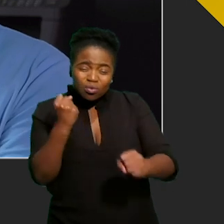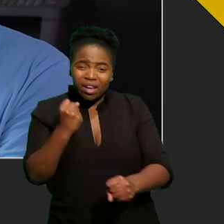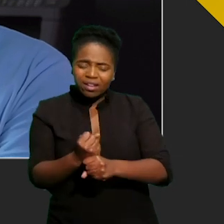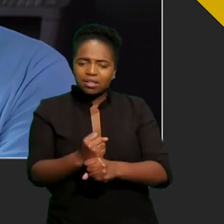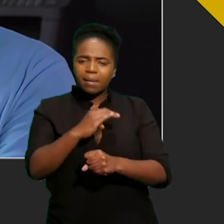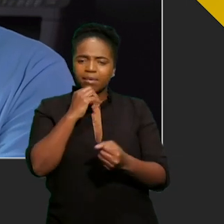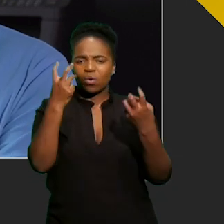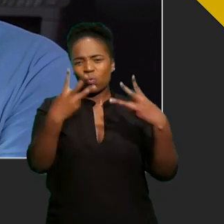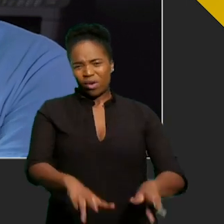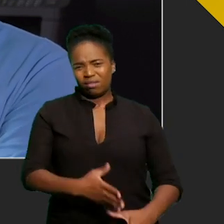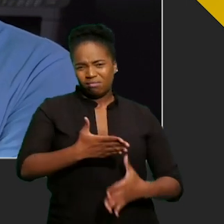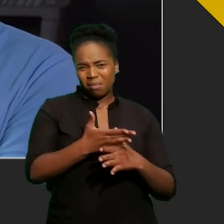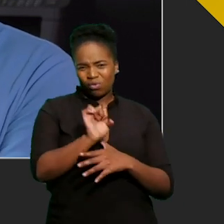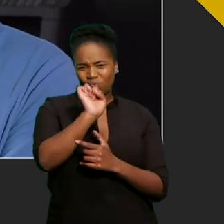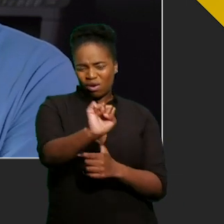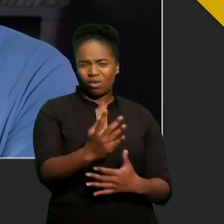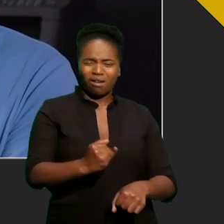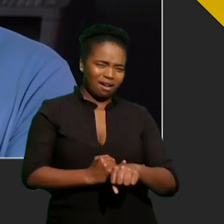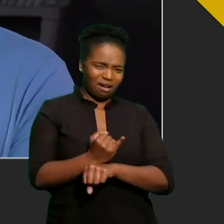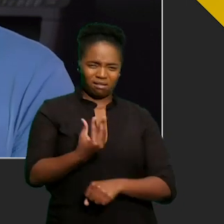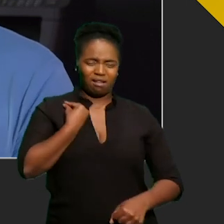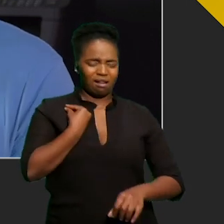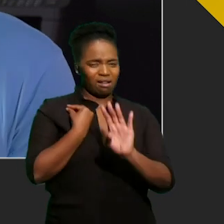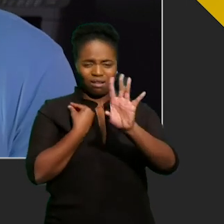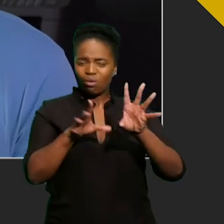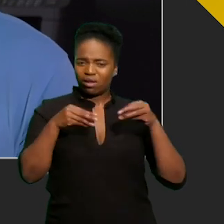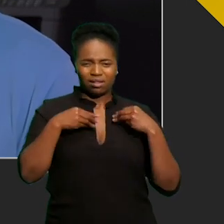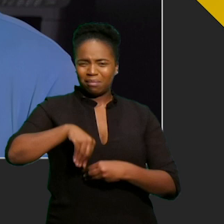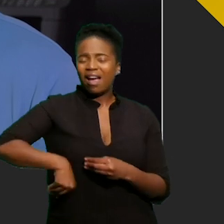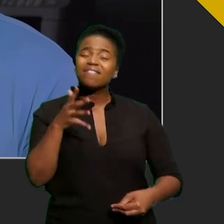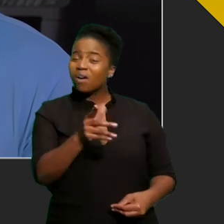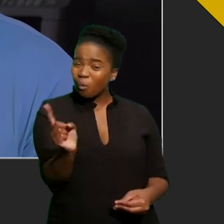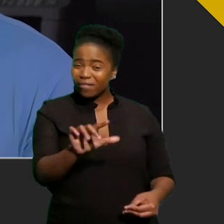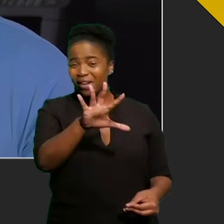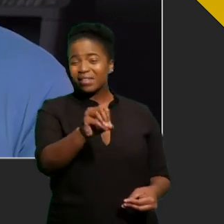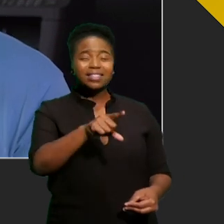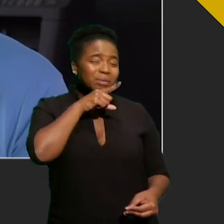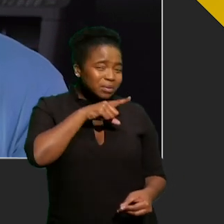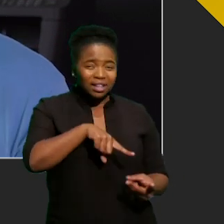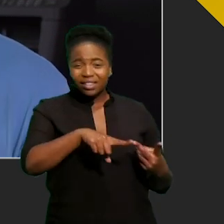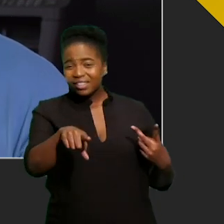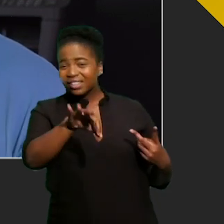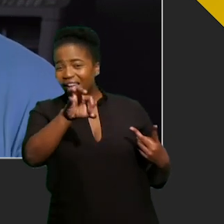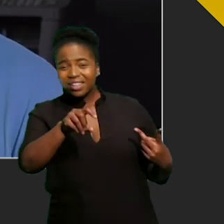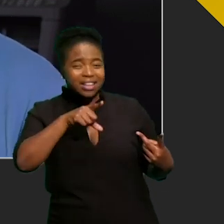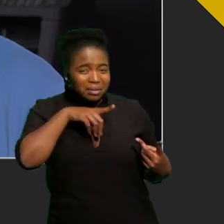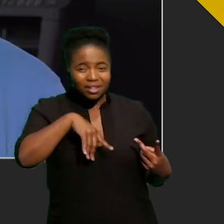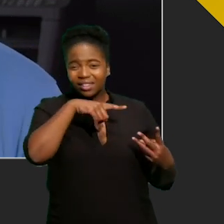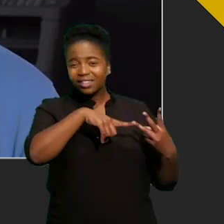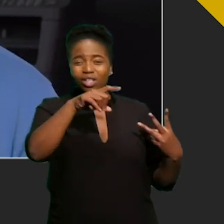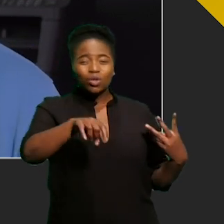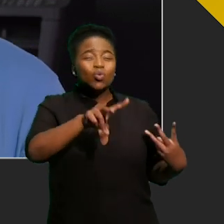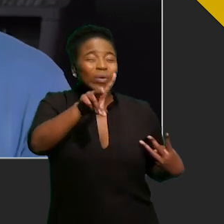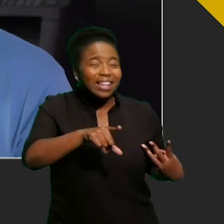you have thrown away your career at an early age of your life. You know, for what? For 50,000 rands maybe? For 30,000 rands?